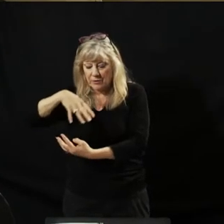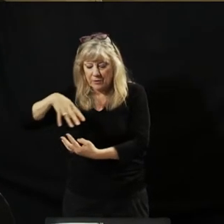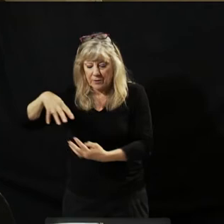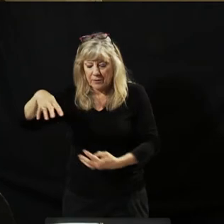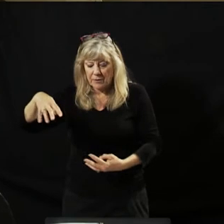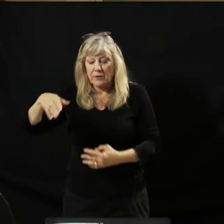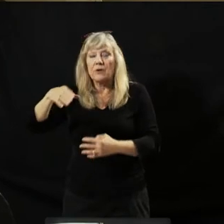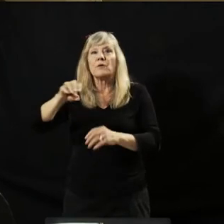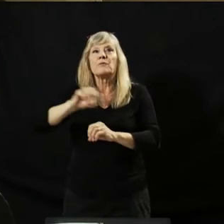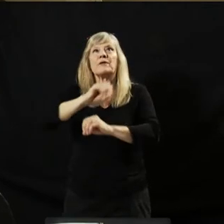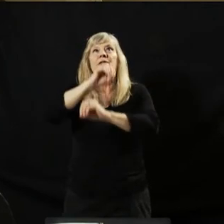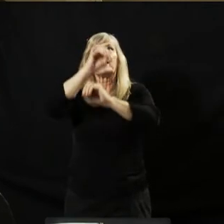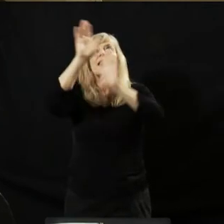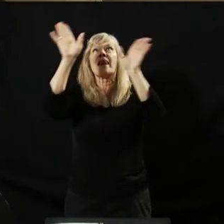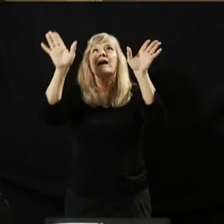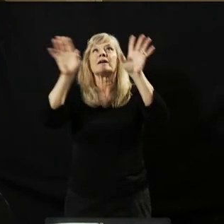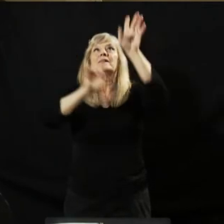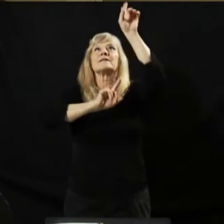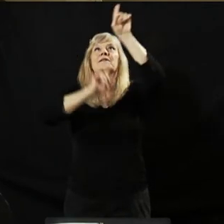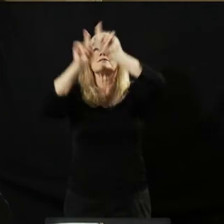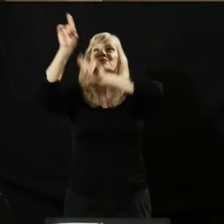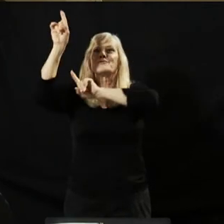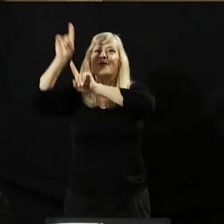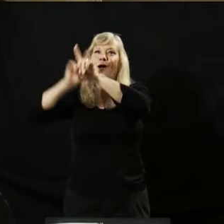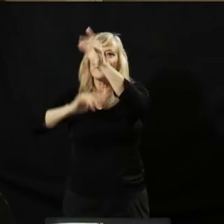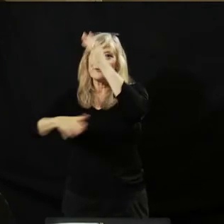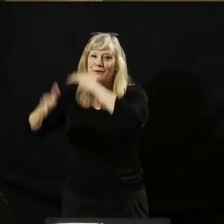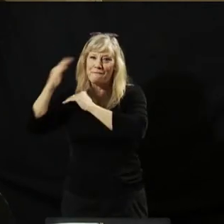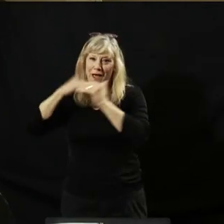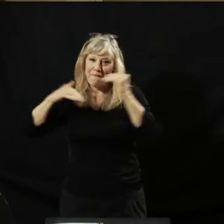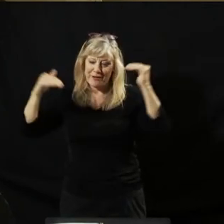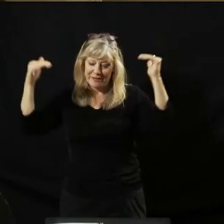of heaven.